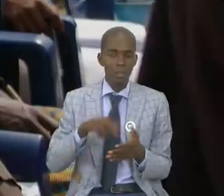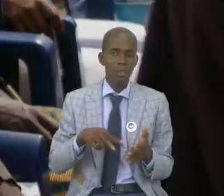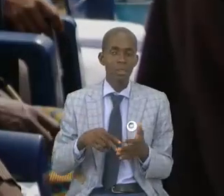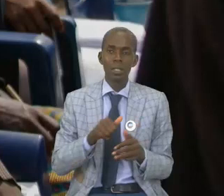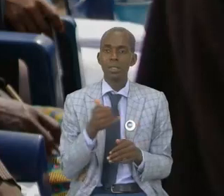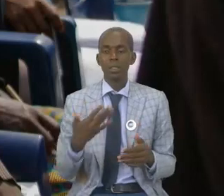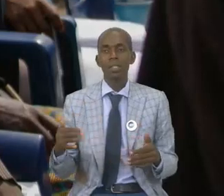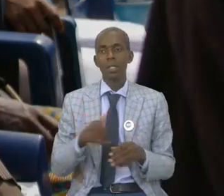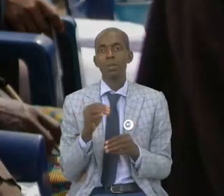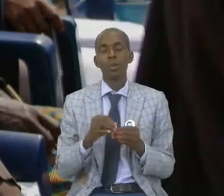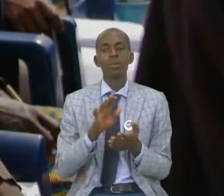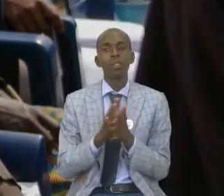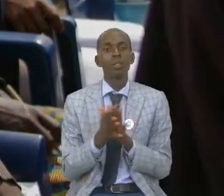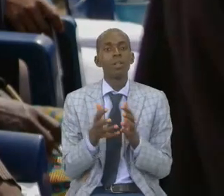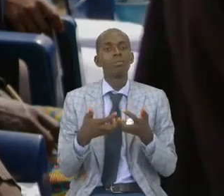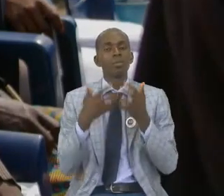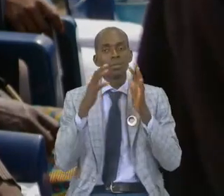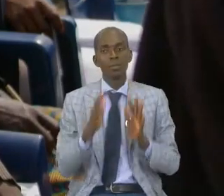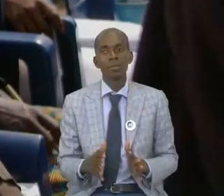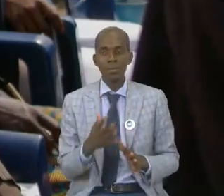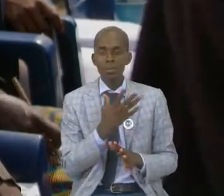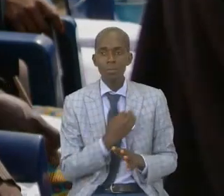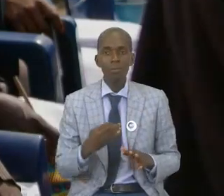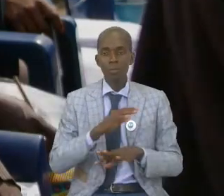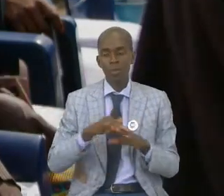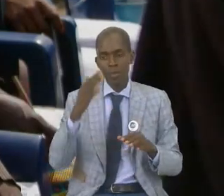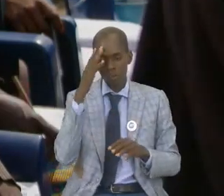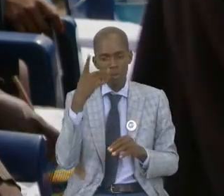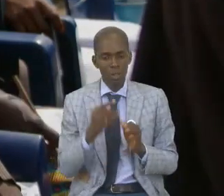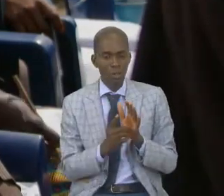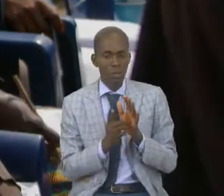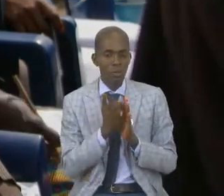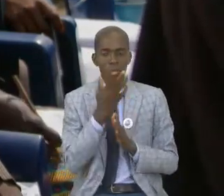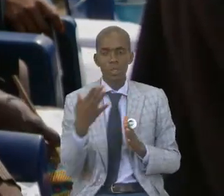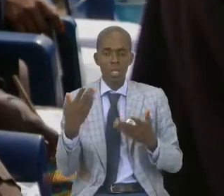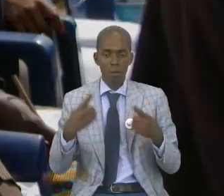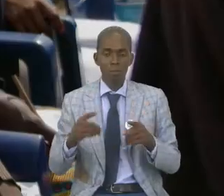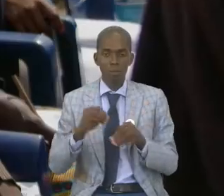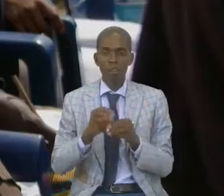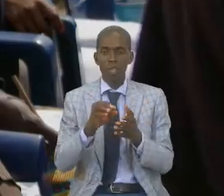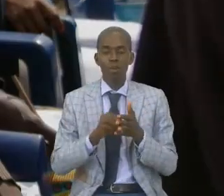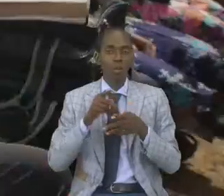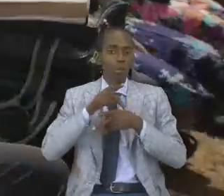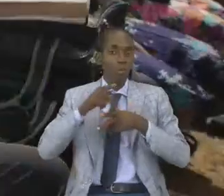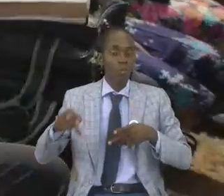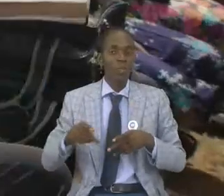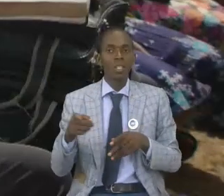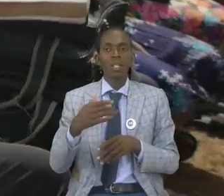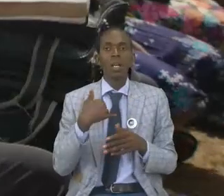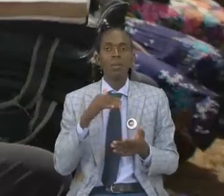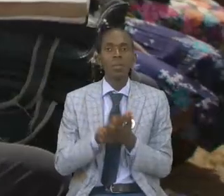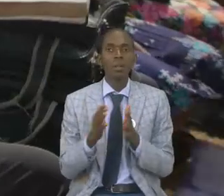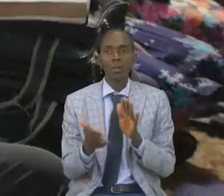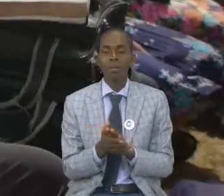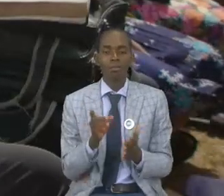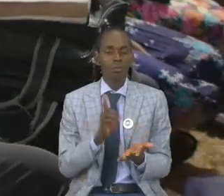become engineers, and they do not know the development that is still going on in their field. They become